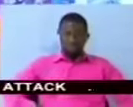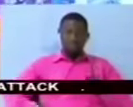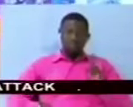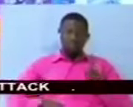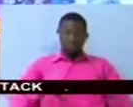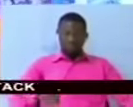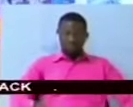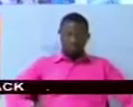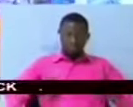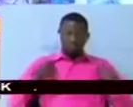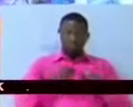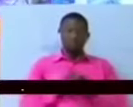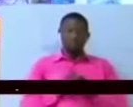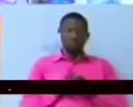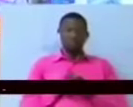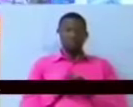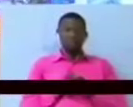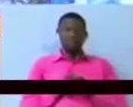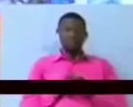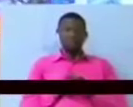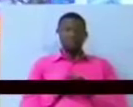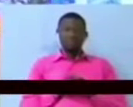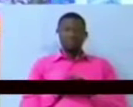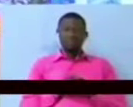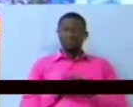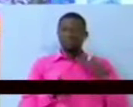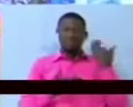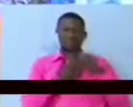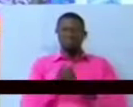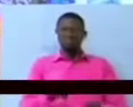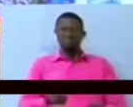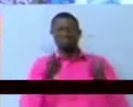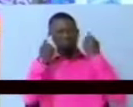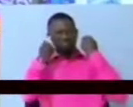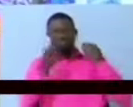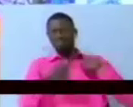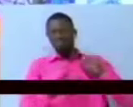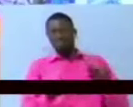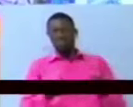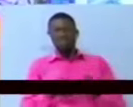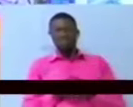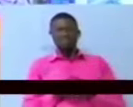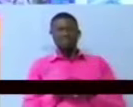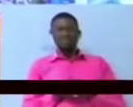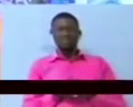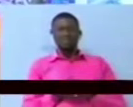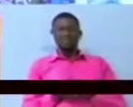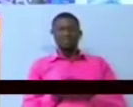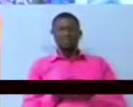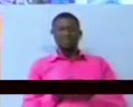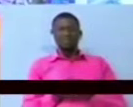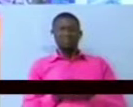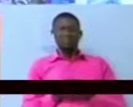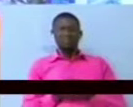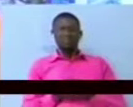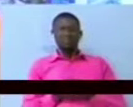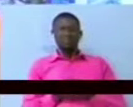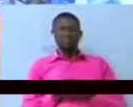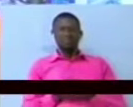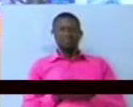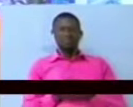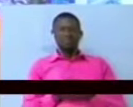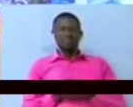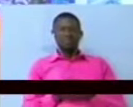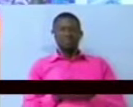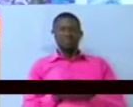one. Ñom gisun xolatuñ ma sax. They were not even focusing on me. Faté nañ ma wala sen xel dem na